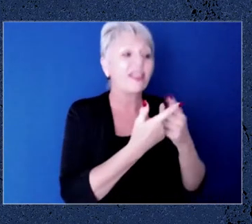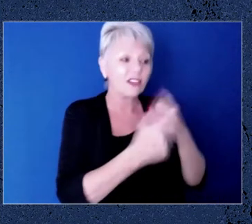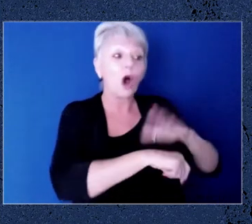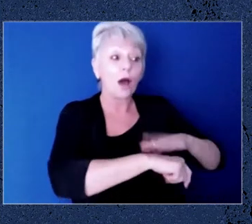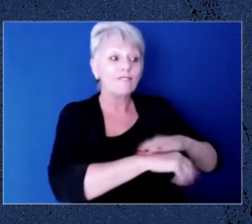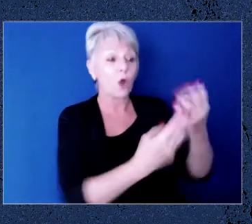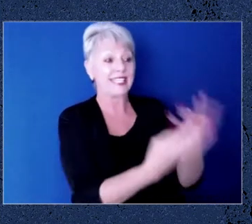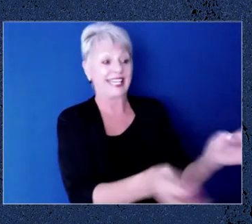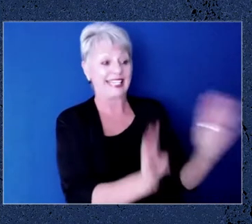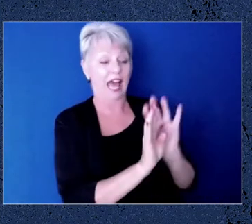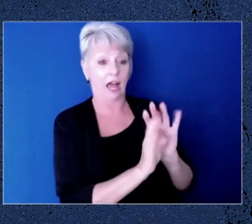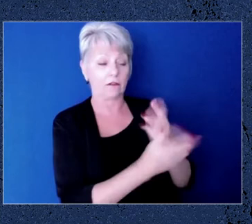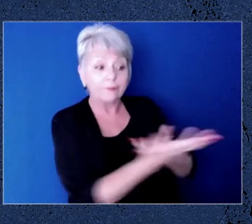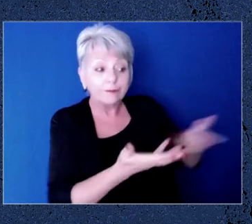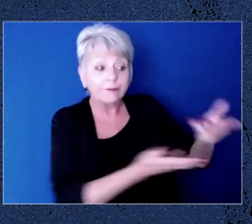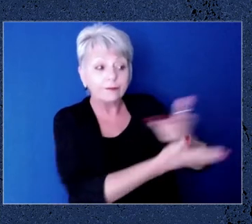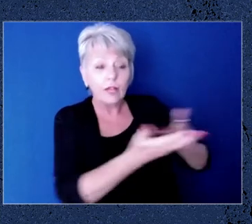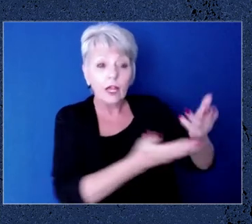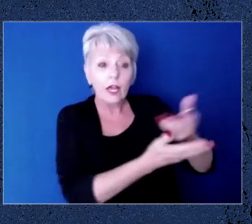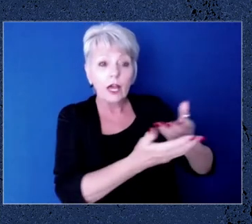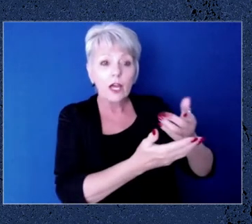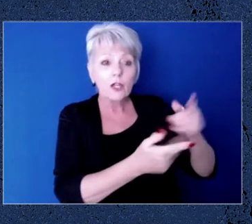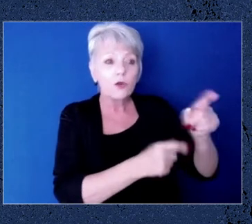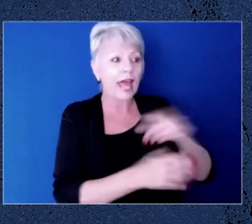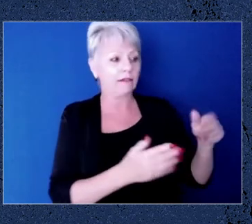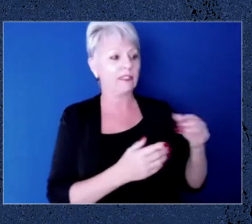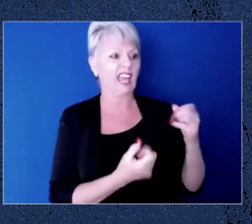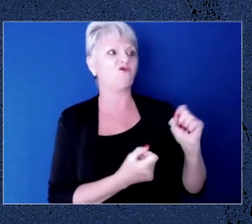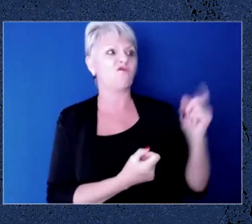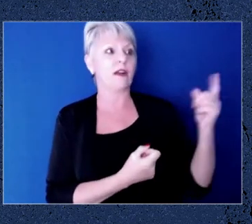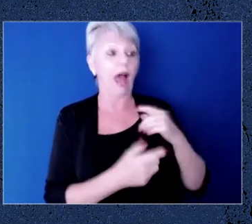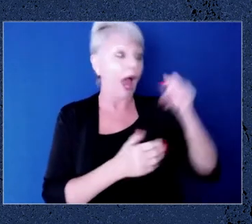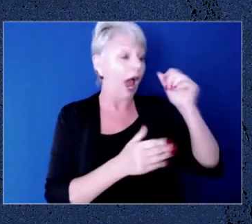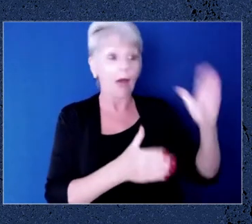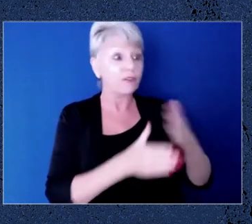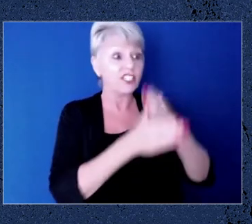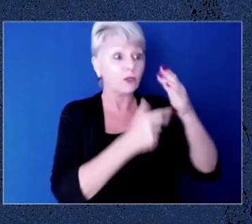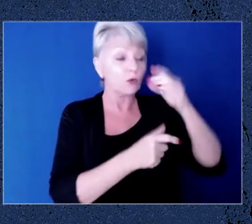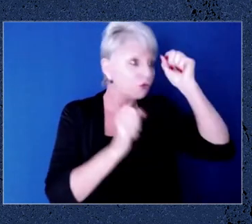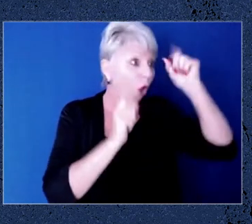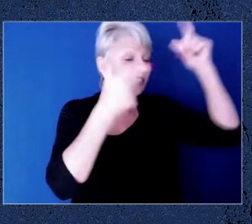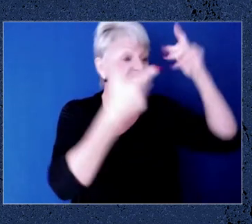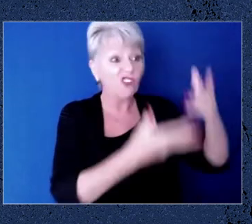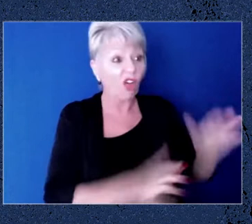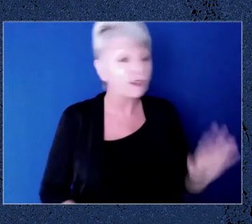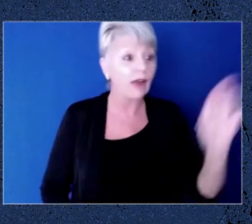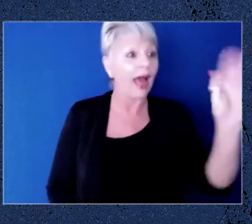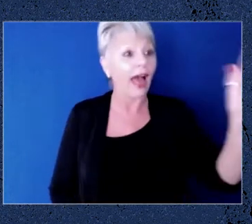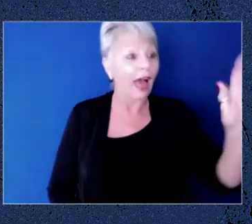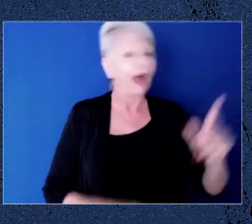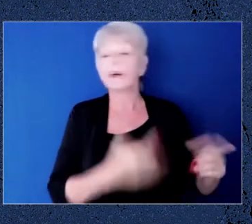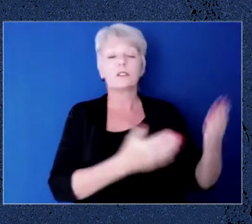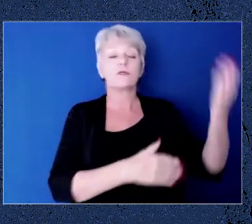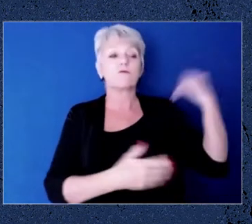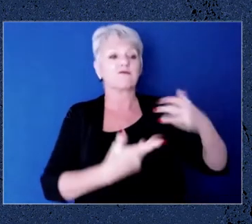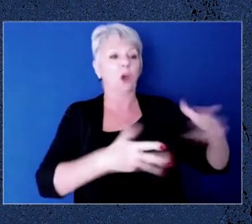dispelling this myth that Aboriginal knowledge is lost. Yeah. You know, people then, I mean... Because it was always stolen. I don't want to sort of dwell on the evils of the past, but you have to tell the truth about the